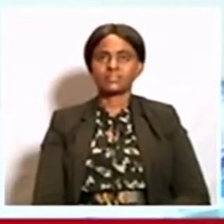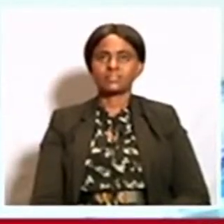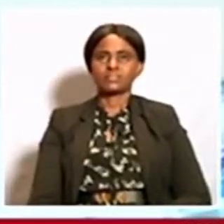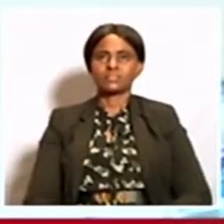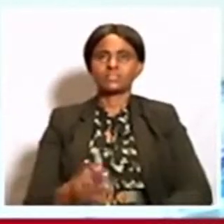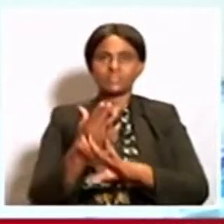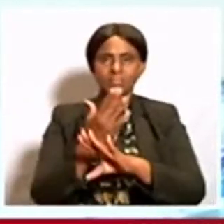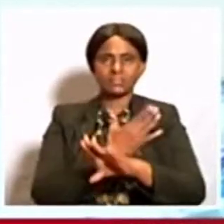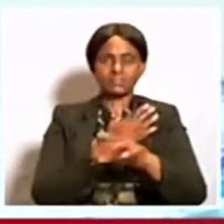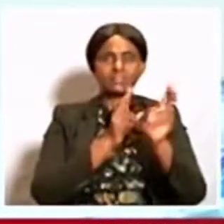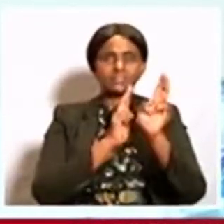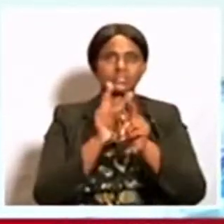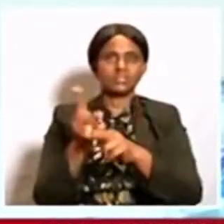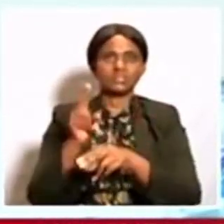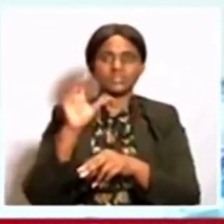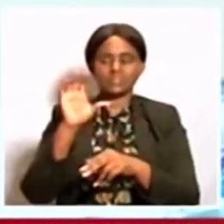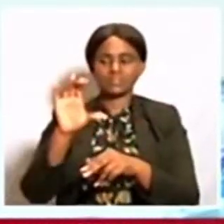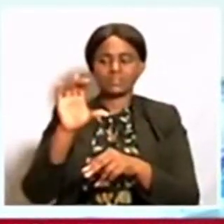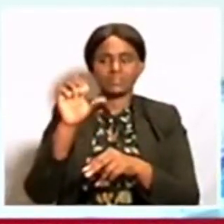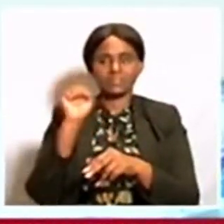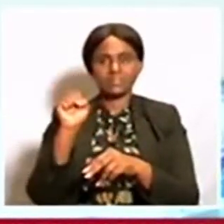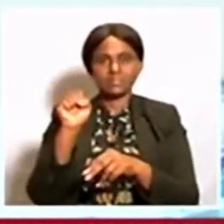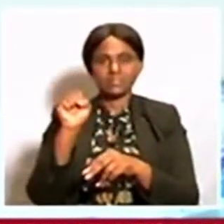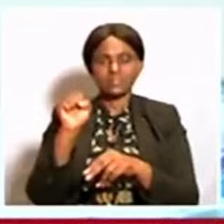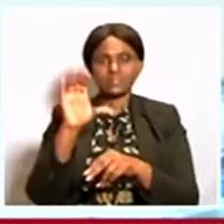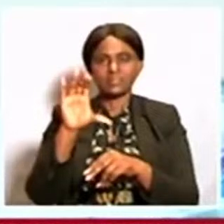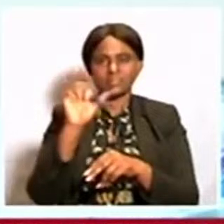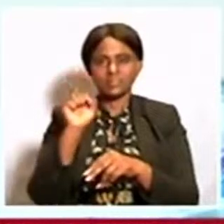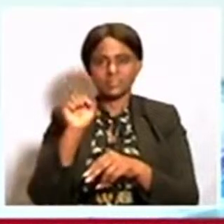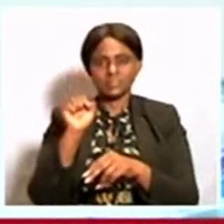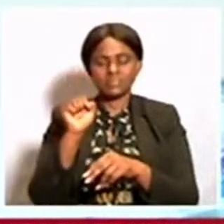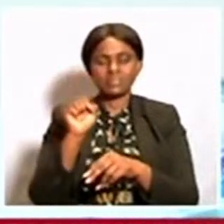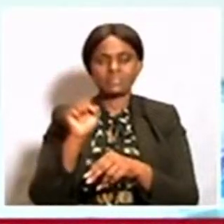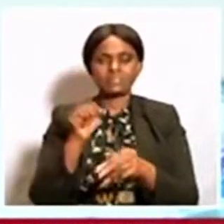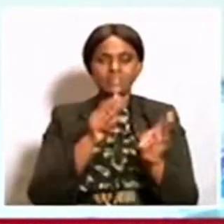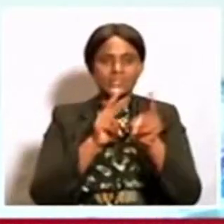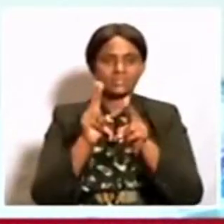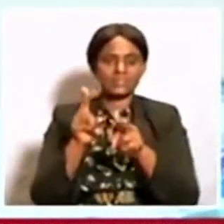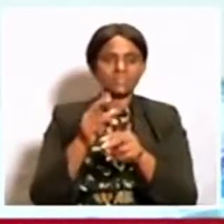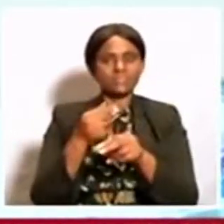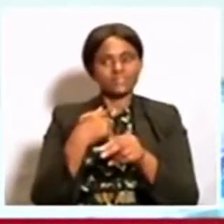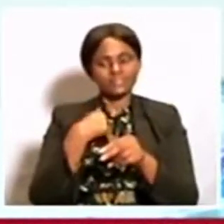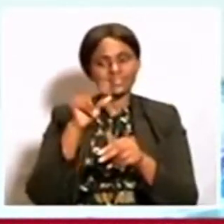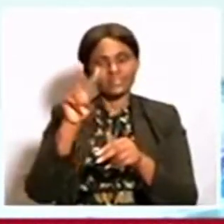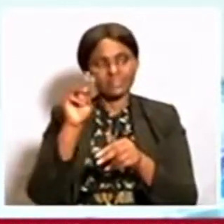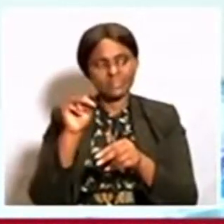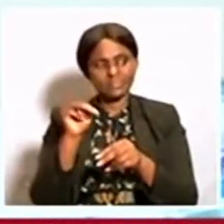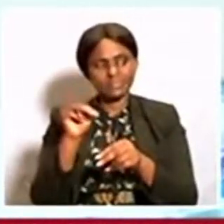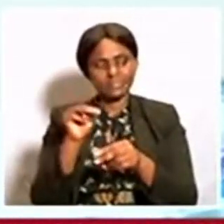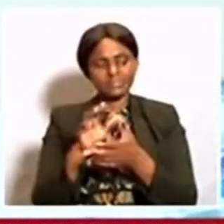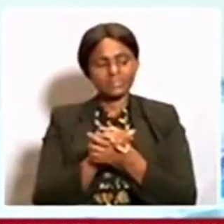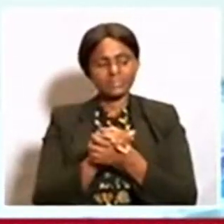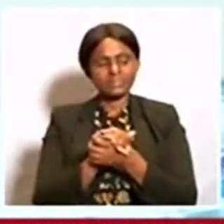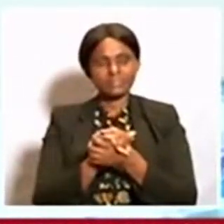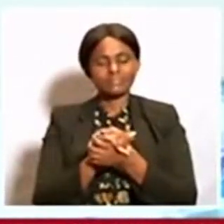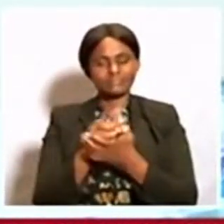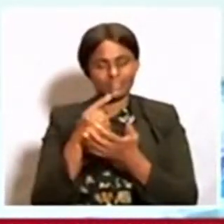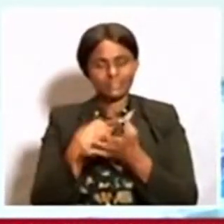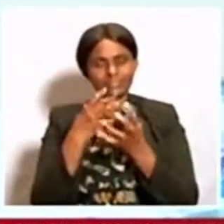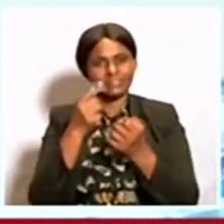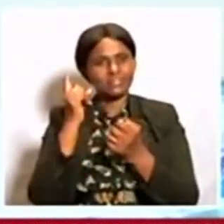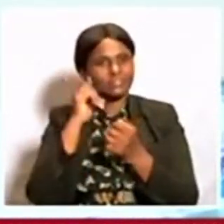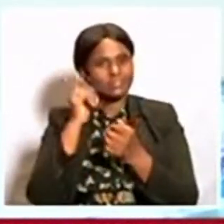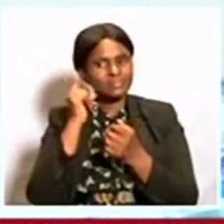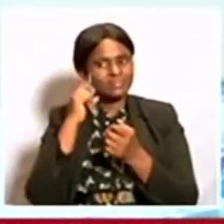the response from the council chair, the council secretaries, let me just take 2 minutes to get to know